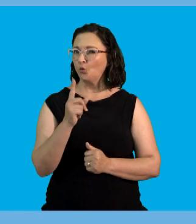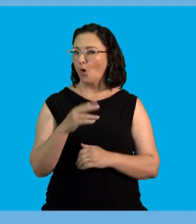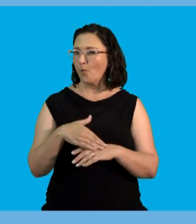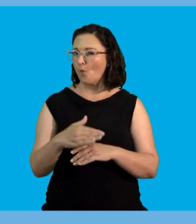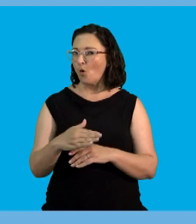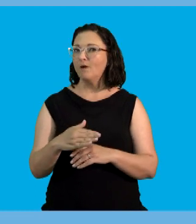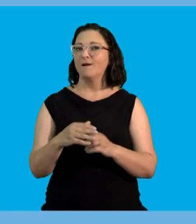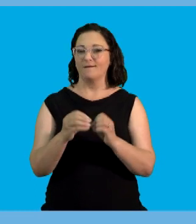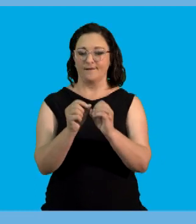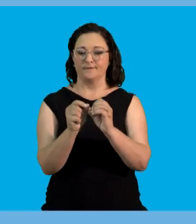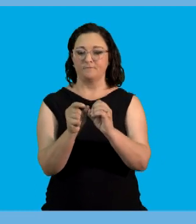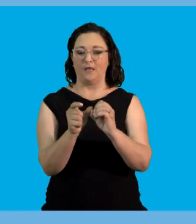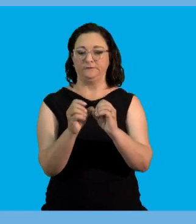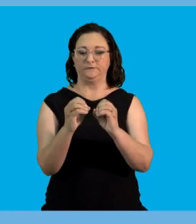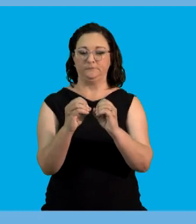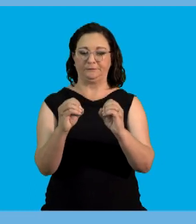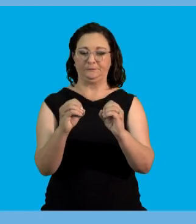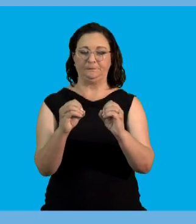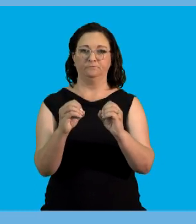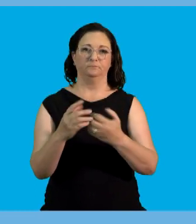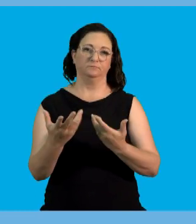the spaces